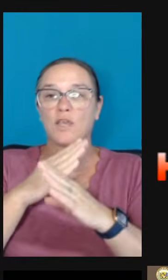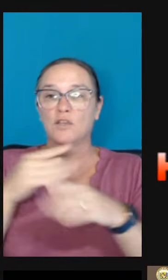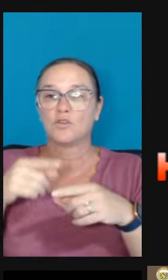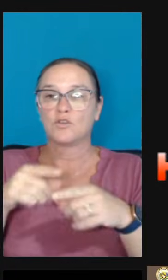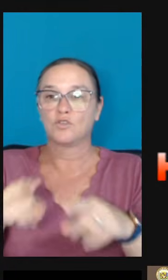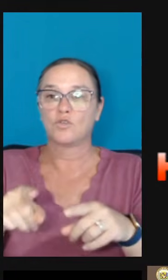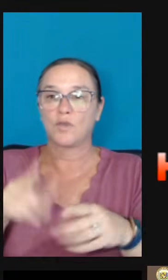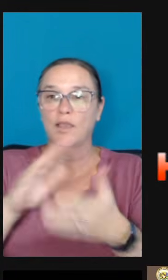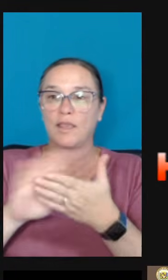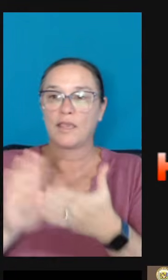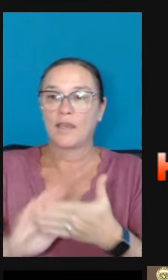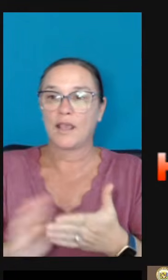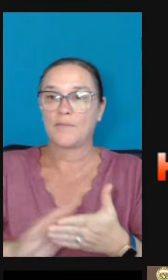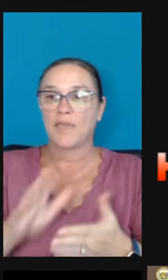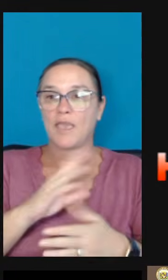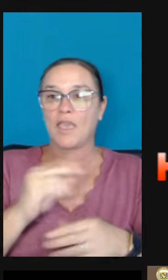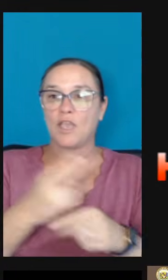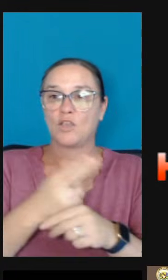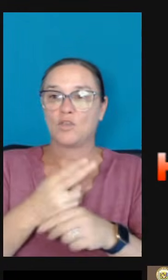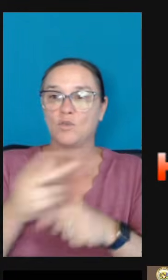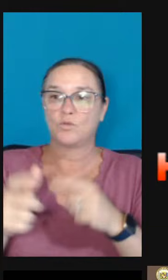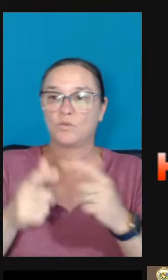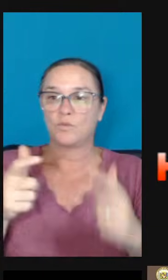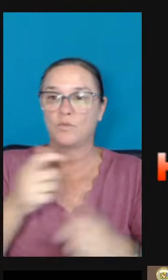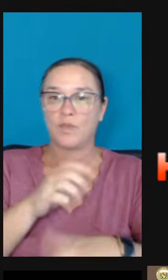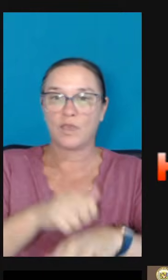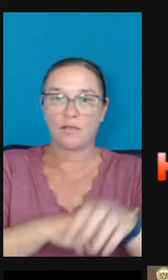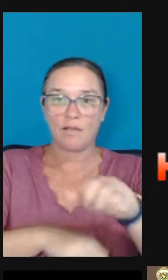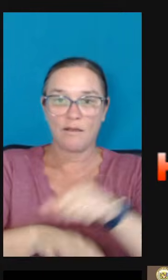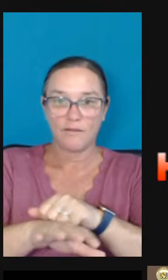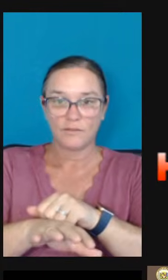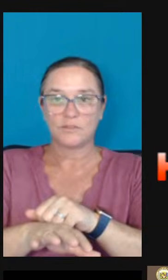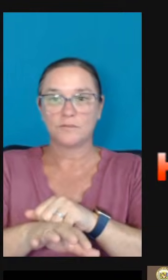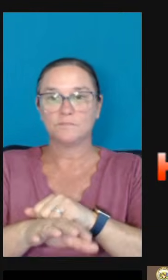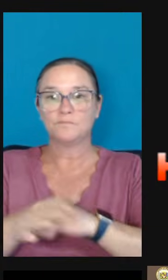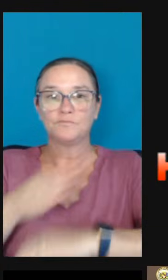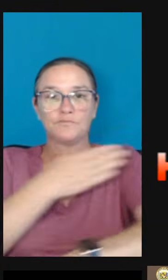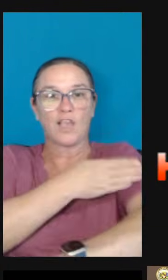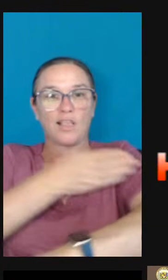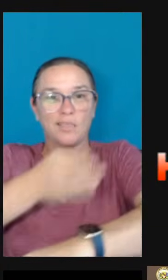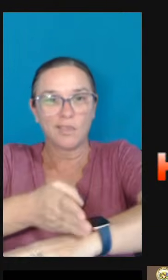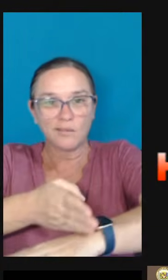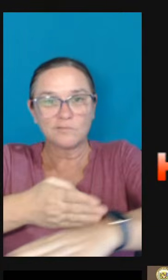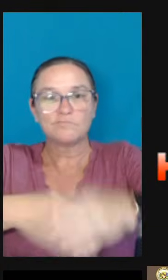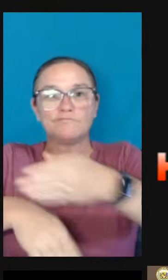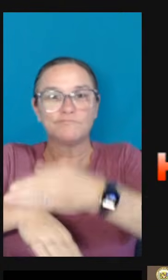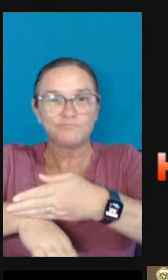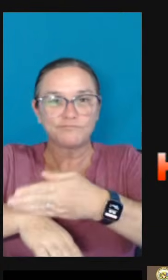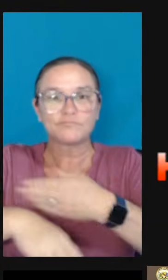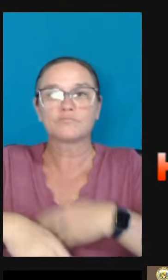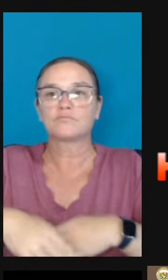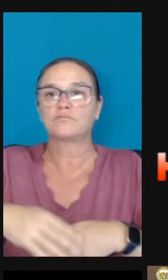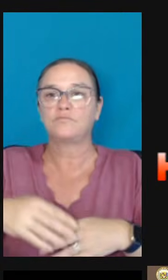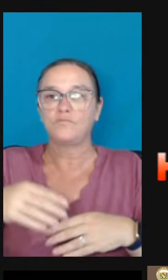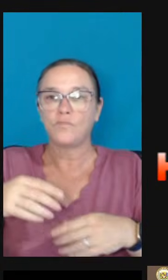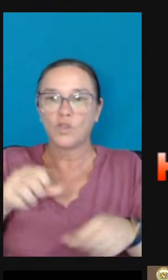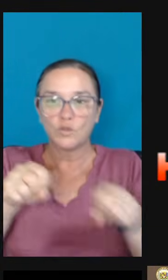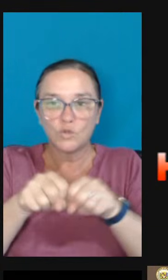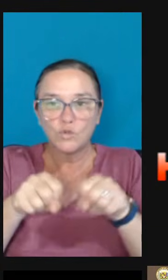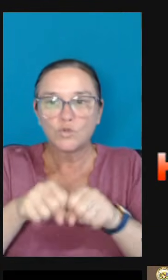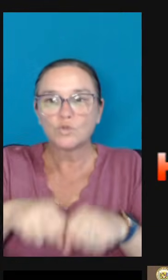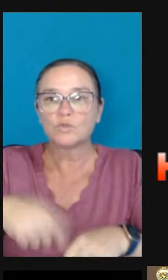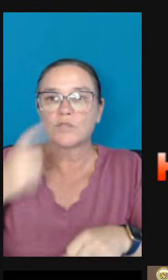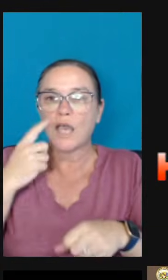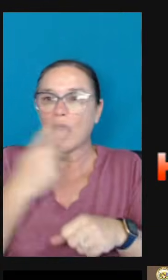as well as heavy-duty gloves, long clothing, for example, long sleeve-length pants, shoes, and eye protection. Masks are designed to